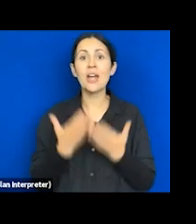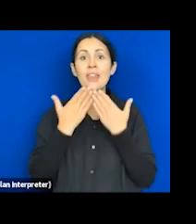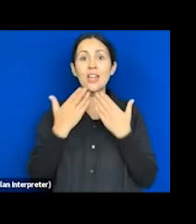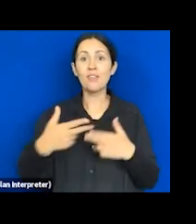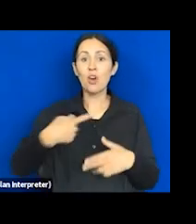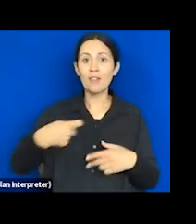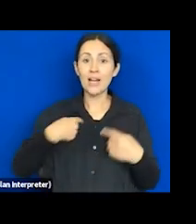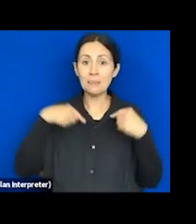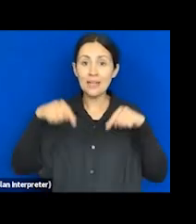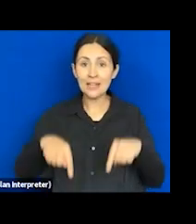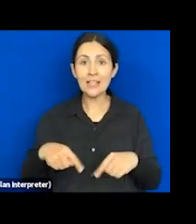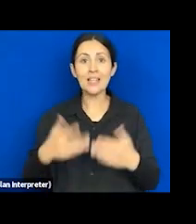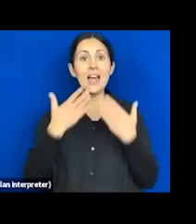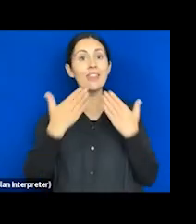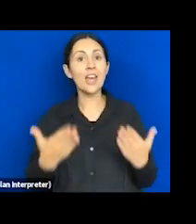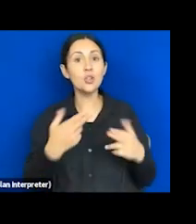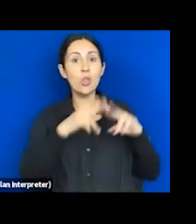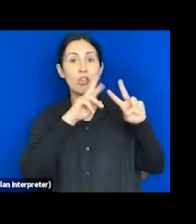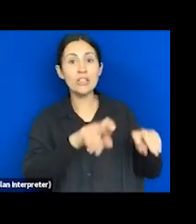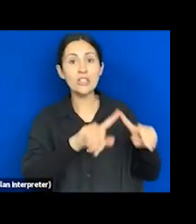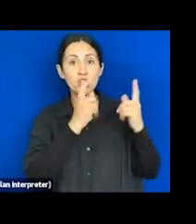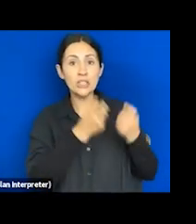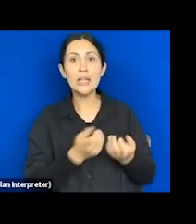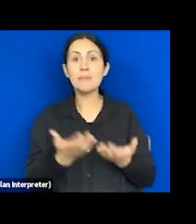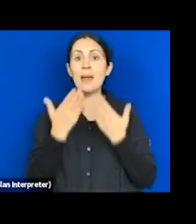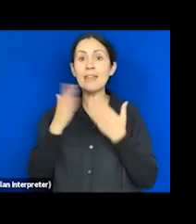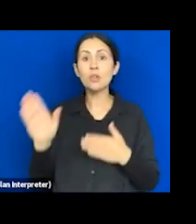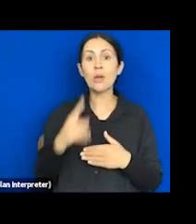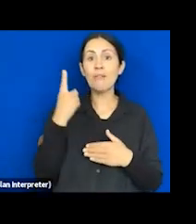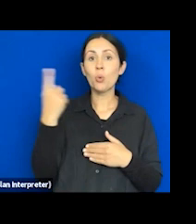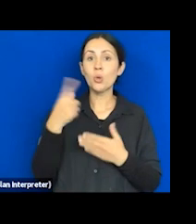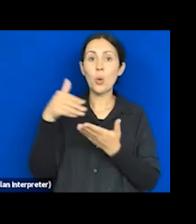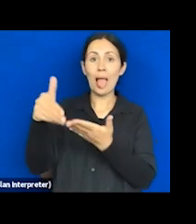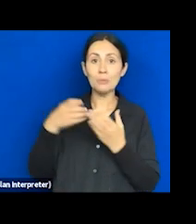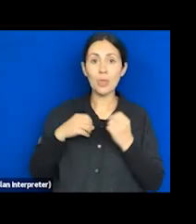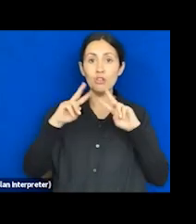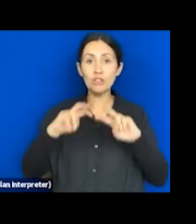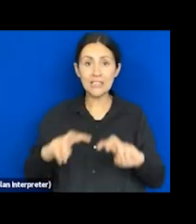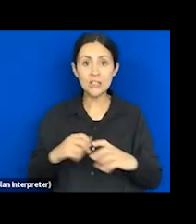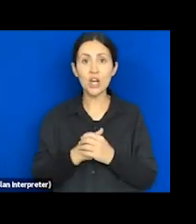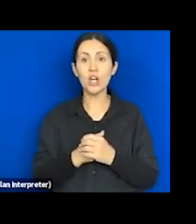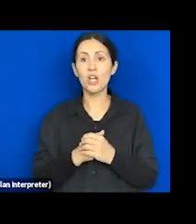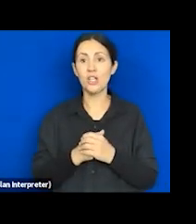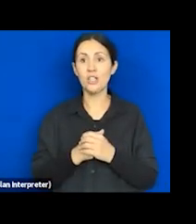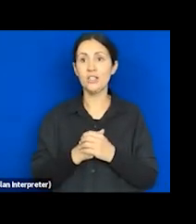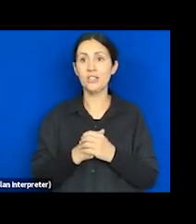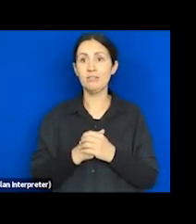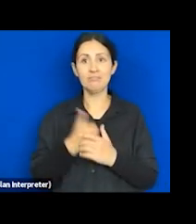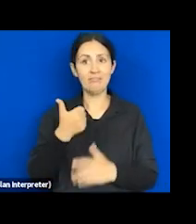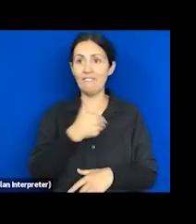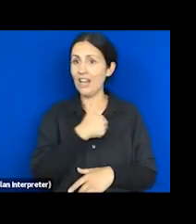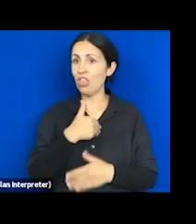invitation. Thanks to the Imperial team and those who've made this research possible. Almost entirely philanthropic